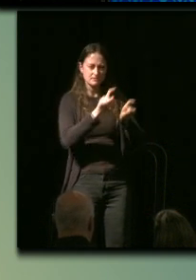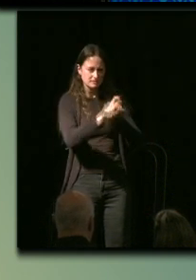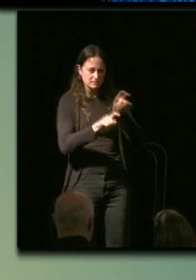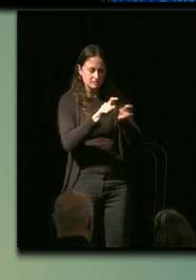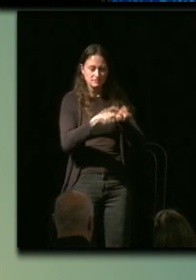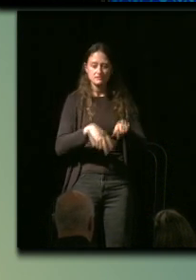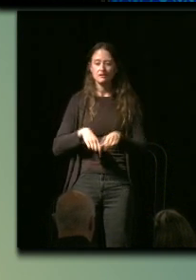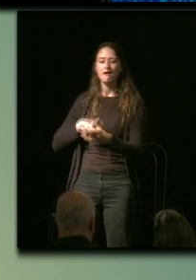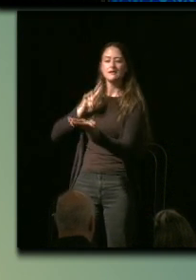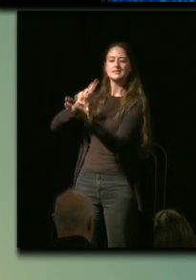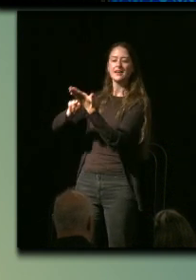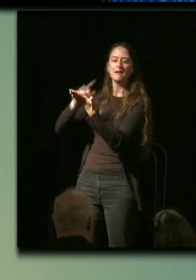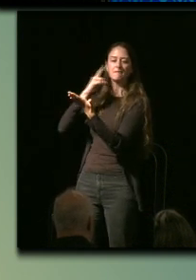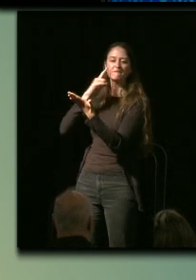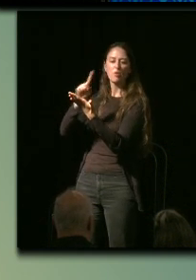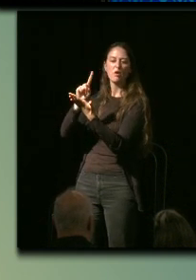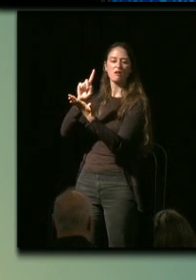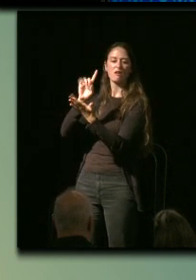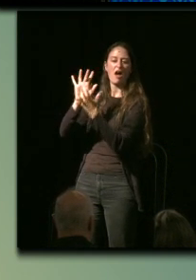to 3 years about your results.